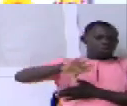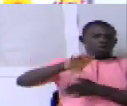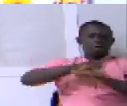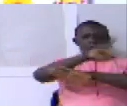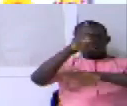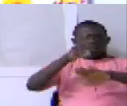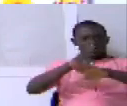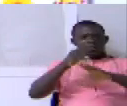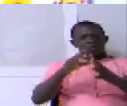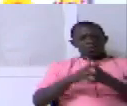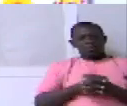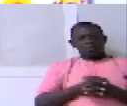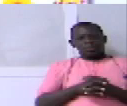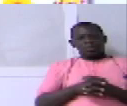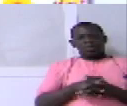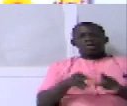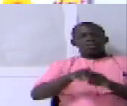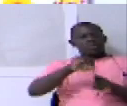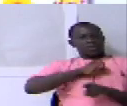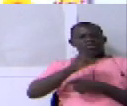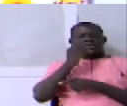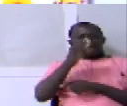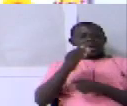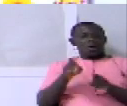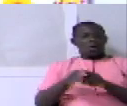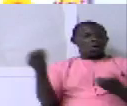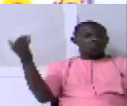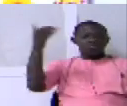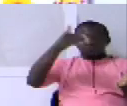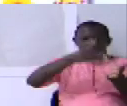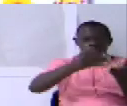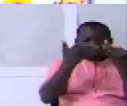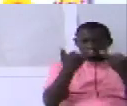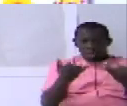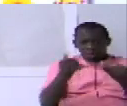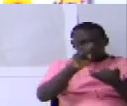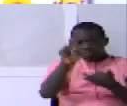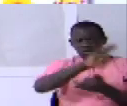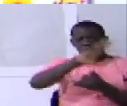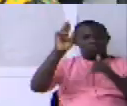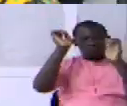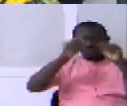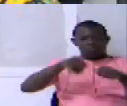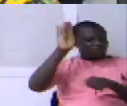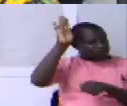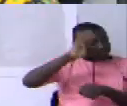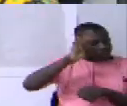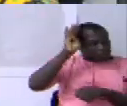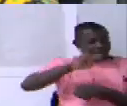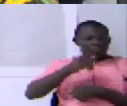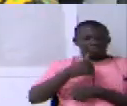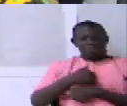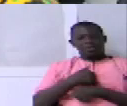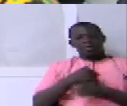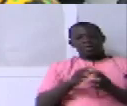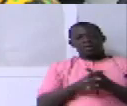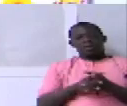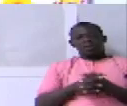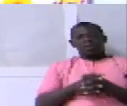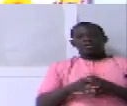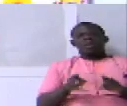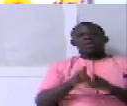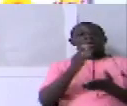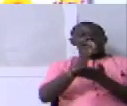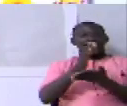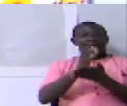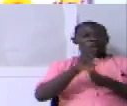said, Hana legi doma balal. Kwenye fo hanimbi ite yam falanye bang. Instantly at that